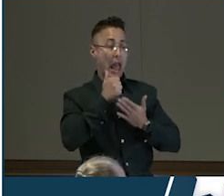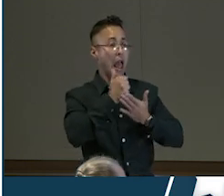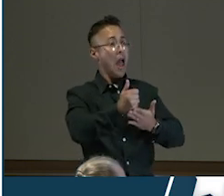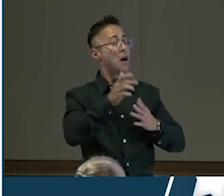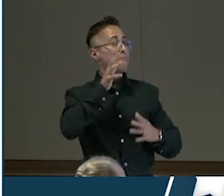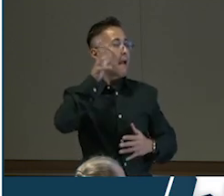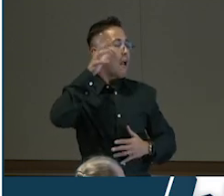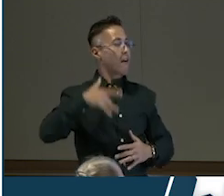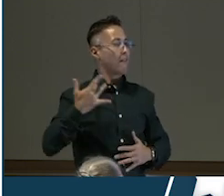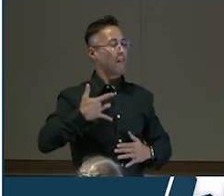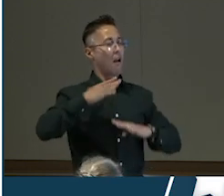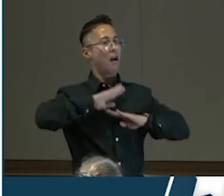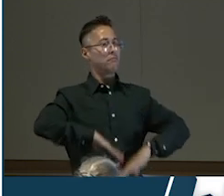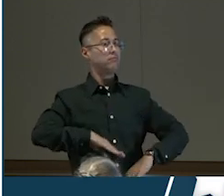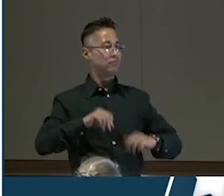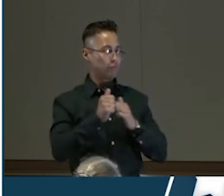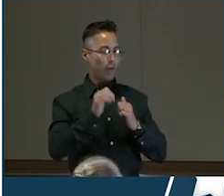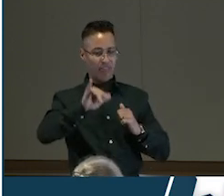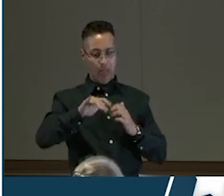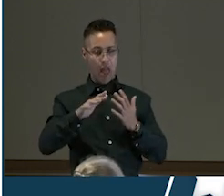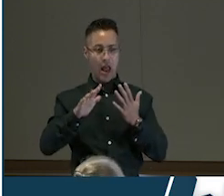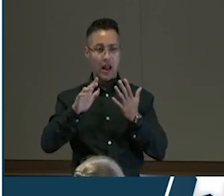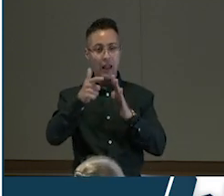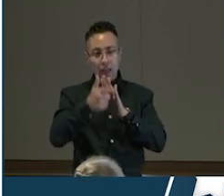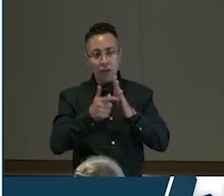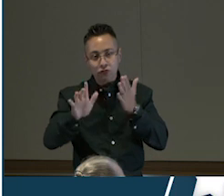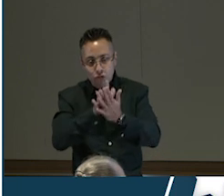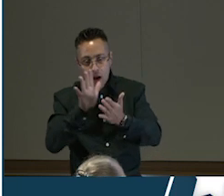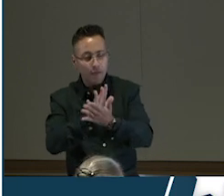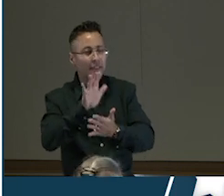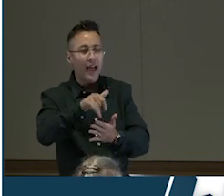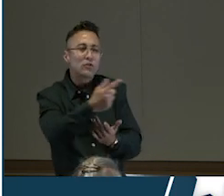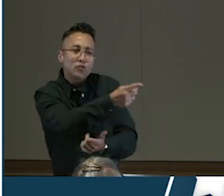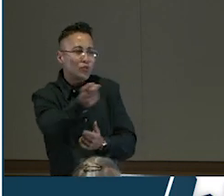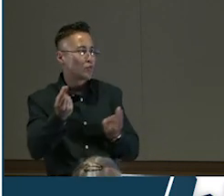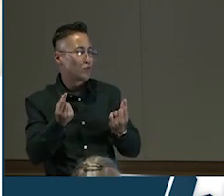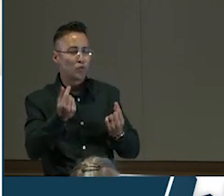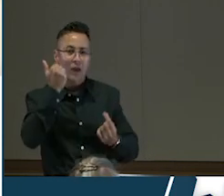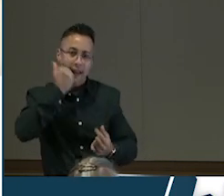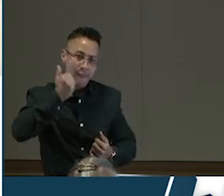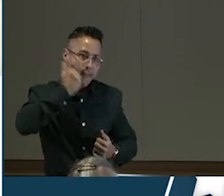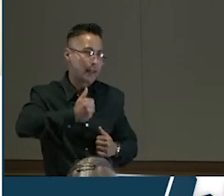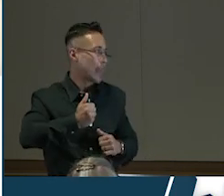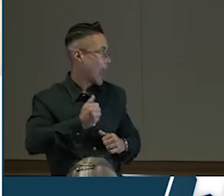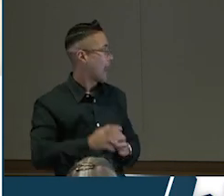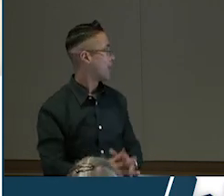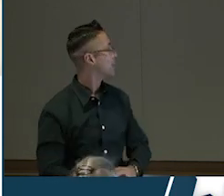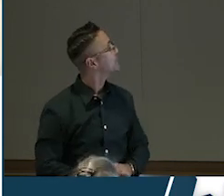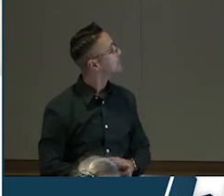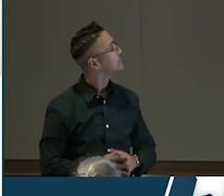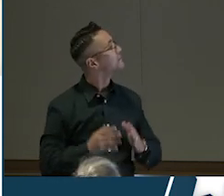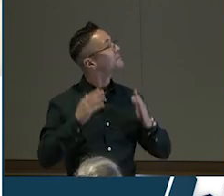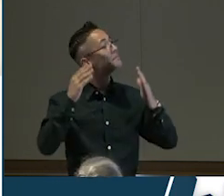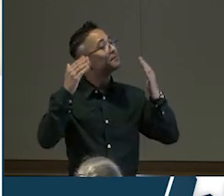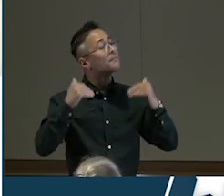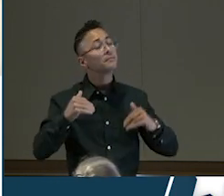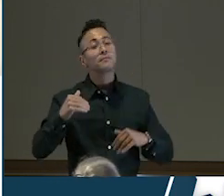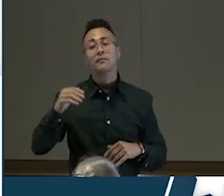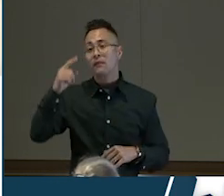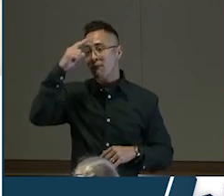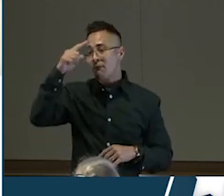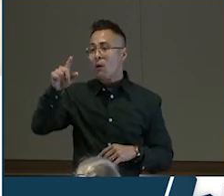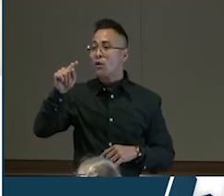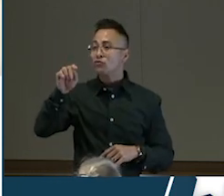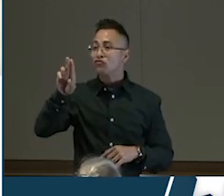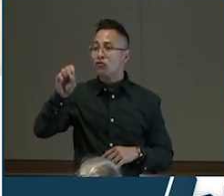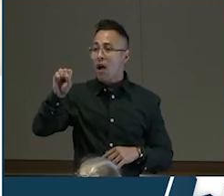resides, is in that life plan. Because that's all the things that mom or dad do every day, okay? As far as the trusts go,